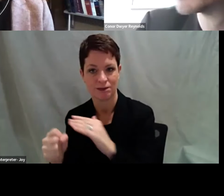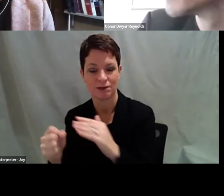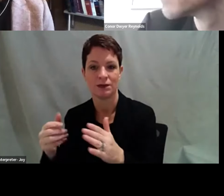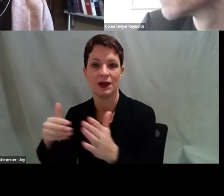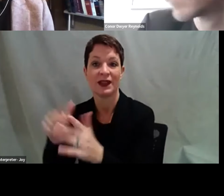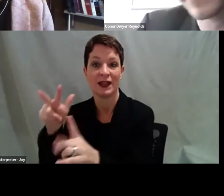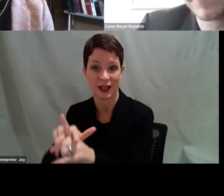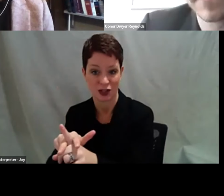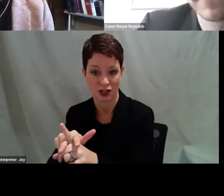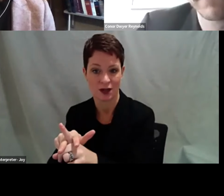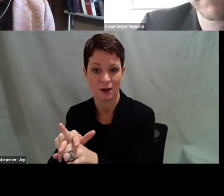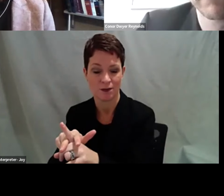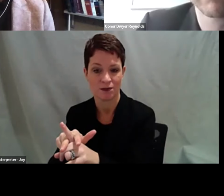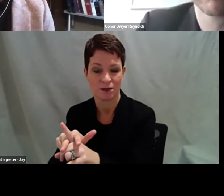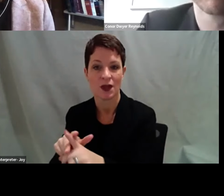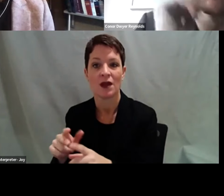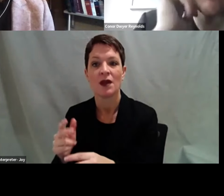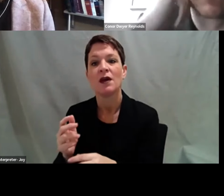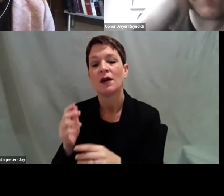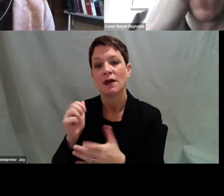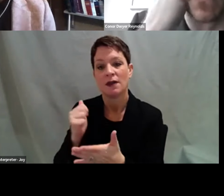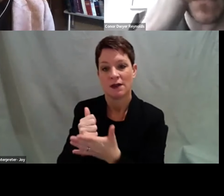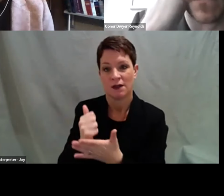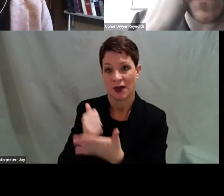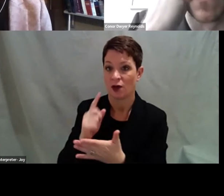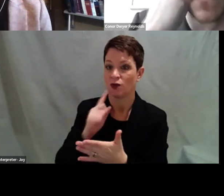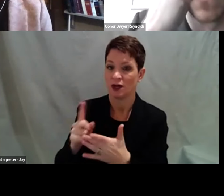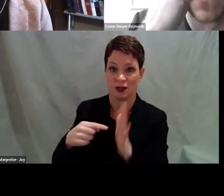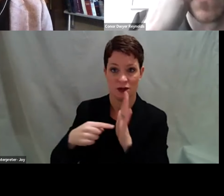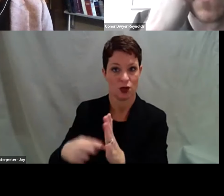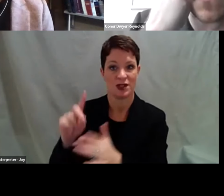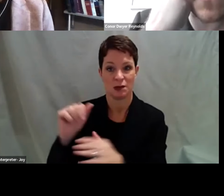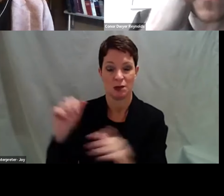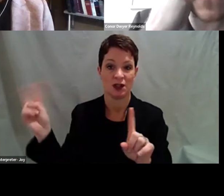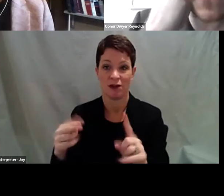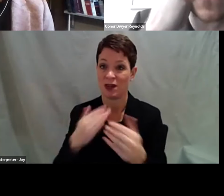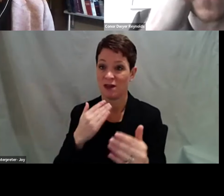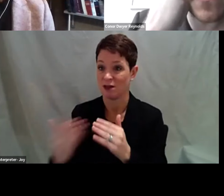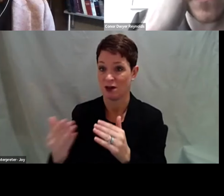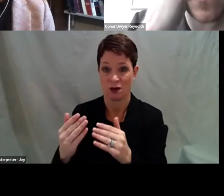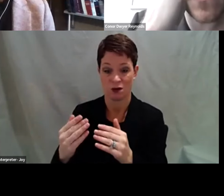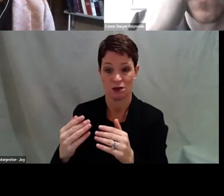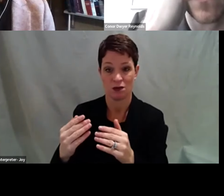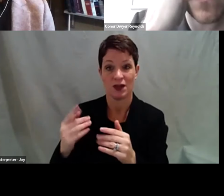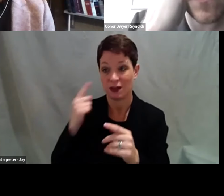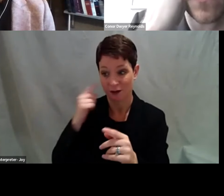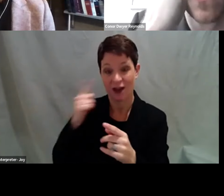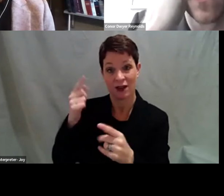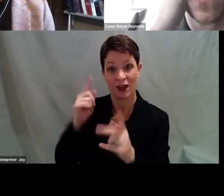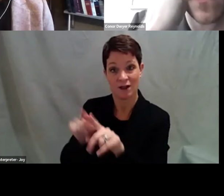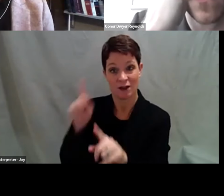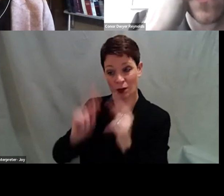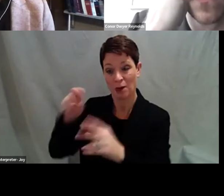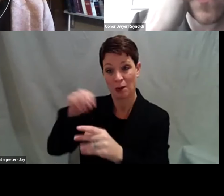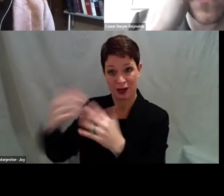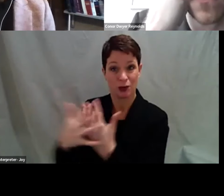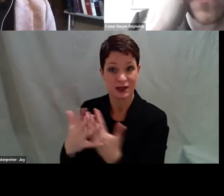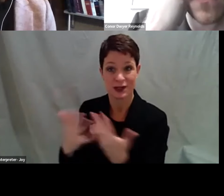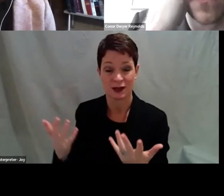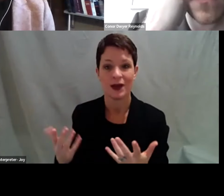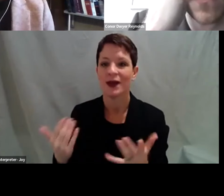the disability frame, even on behalf of their incarcerated clients with disabilities. Again,